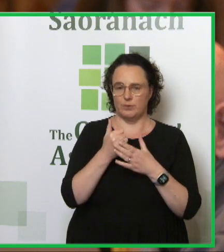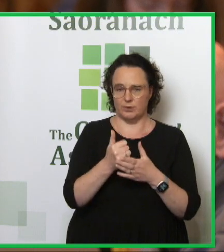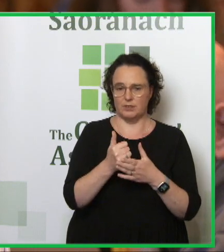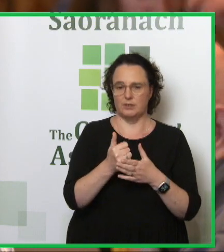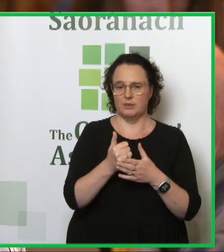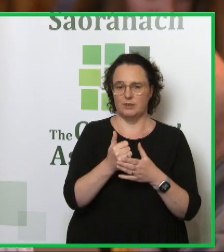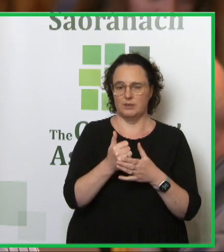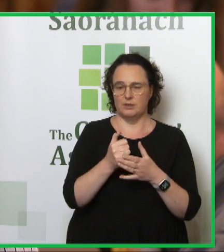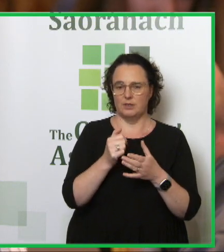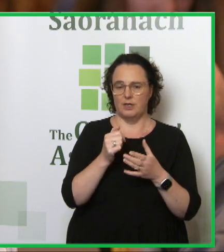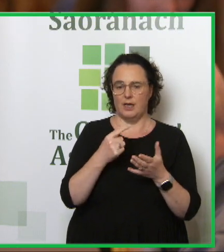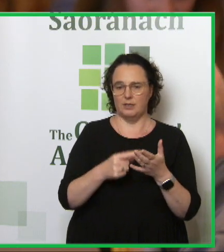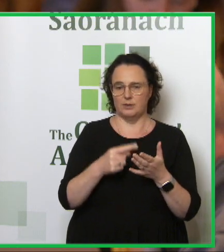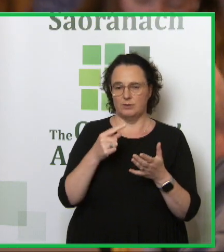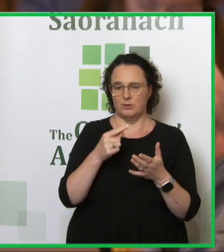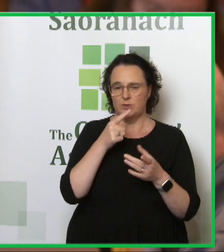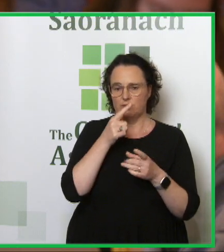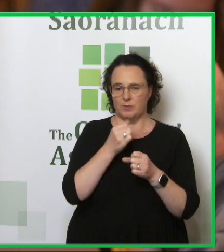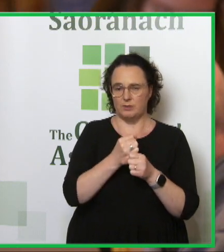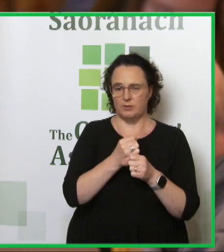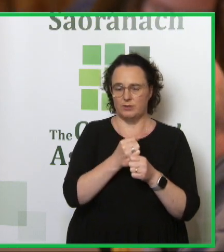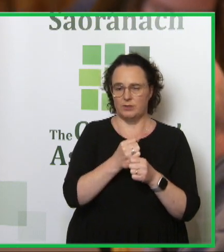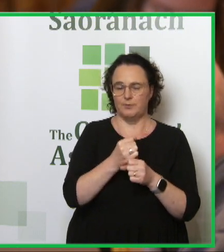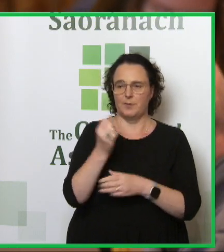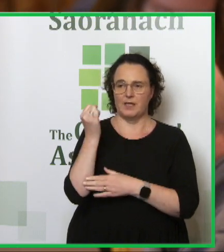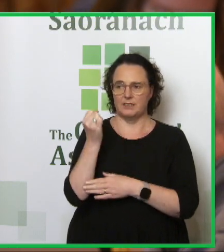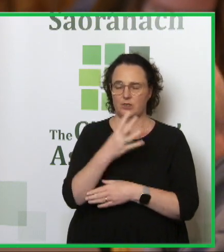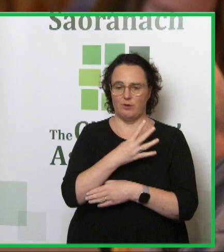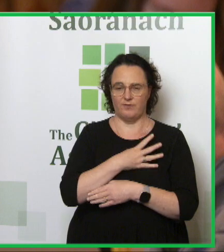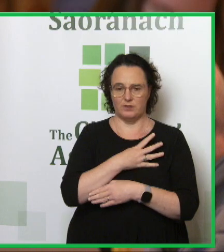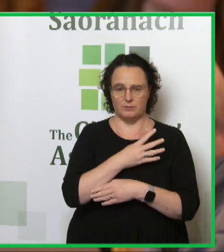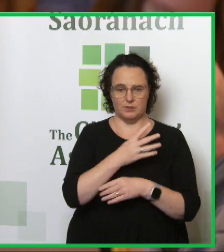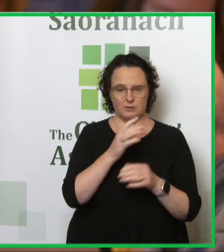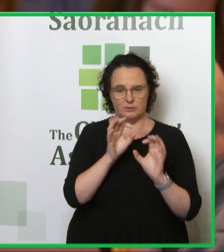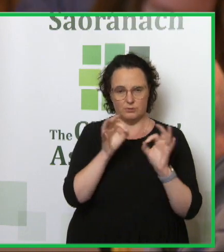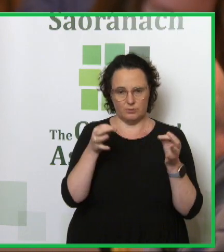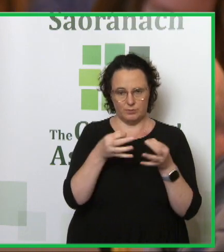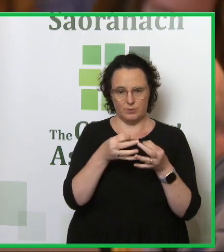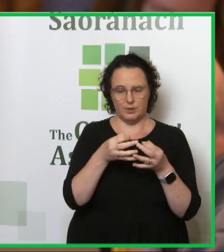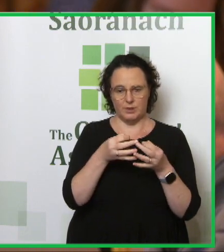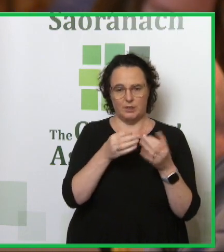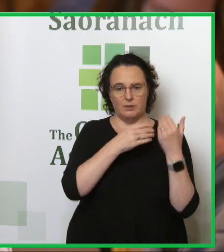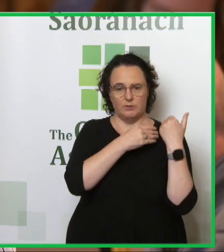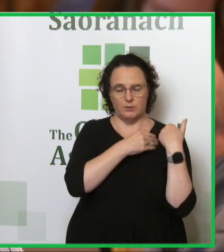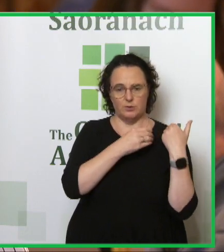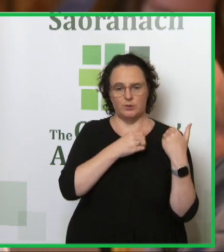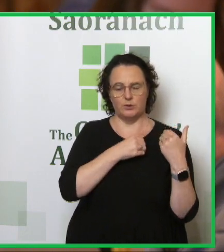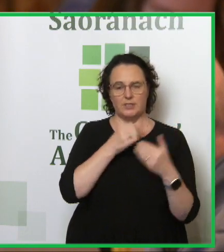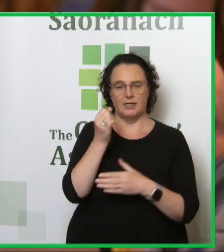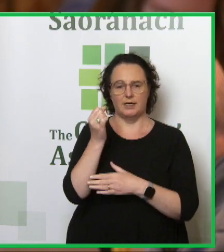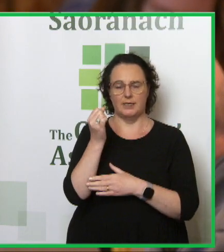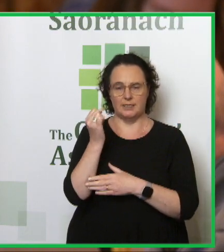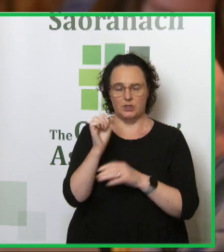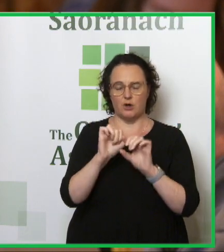support. And also, when we talked about the senior official group and assign the accountability to the senior official group, and can